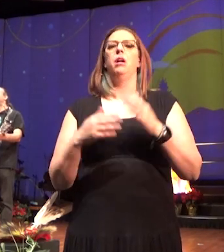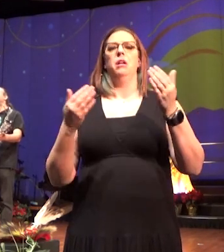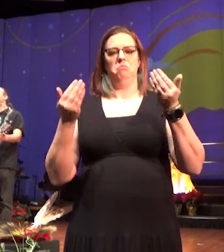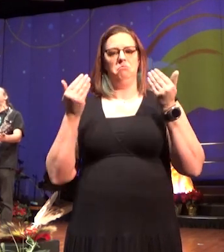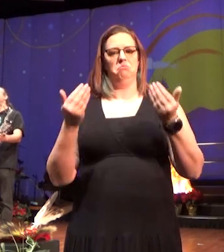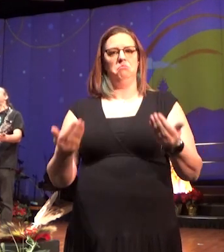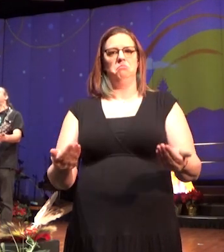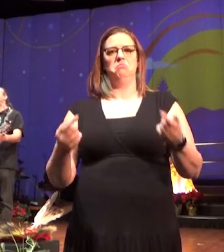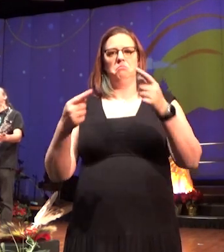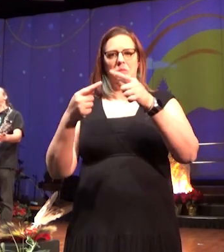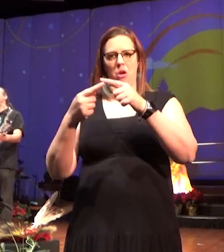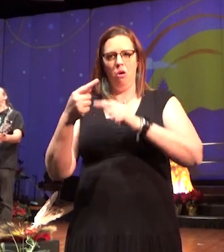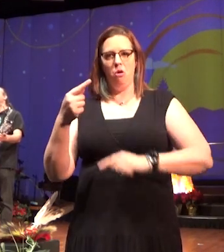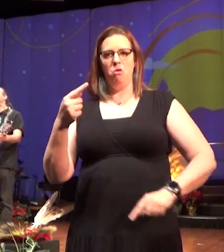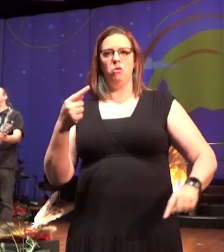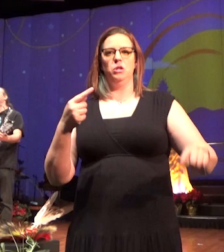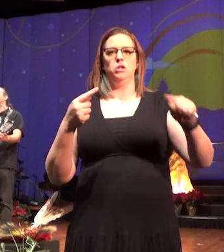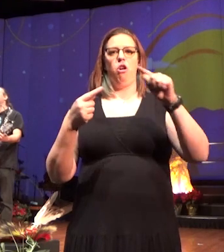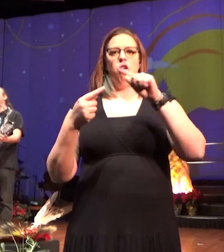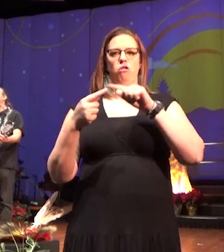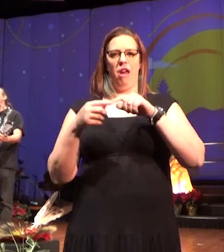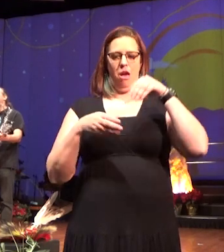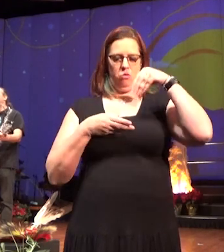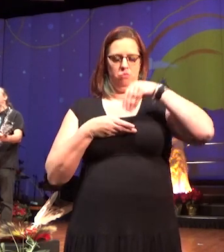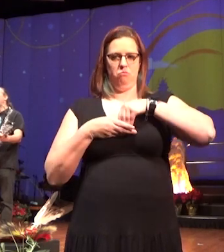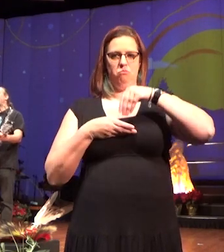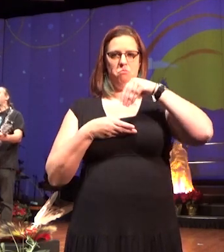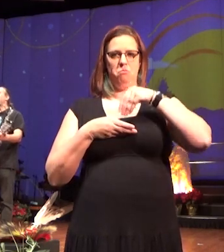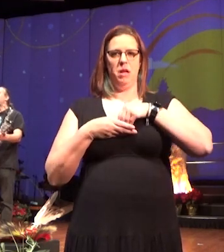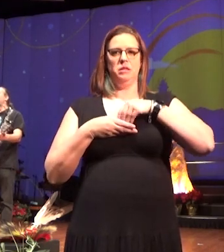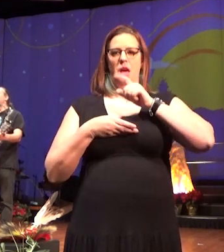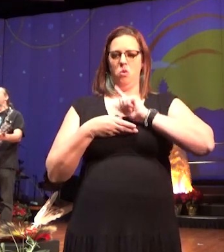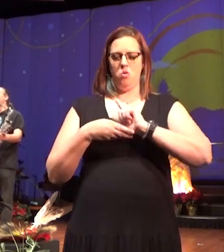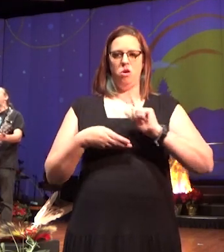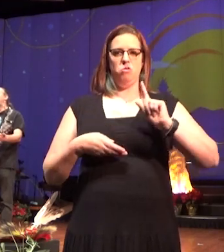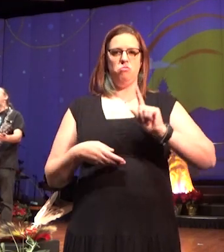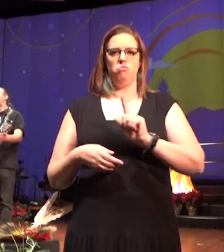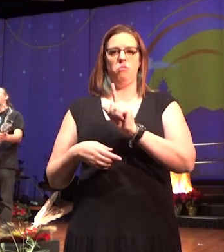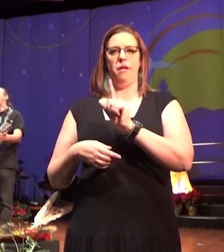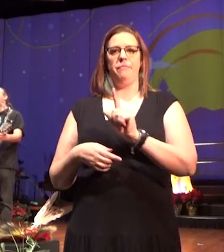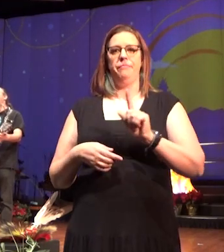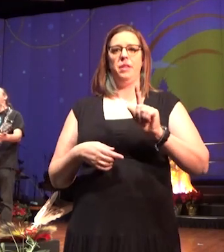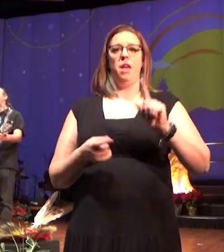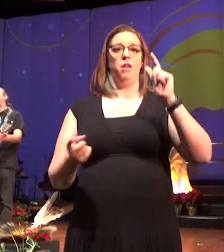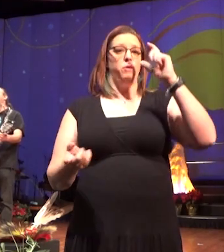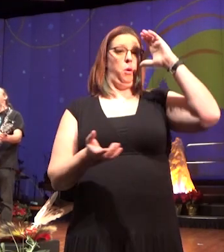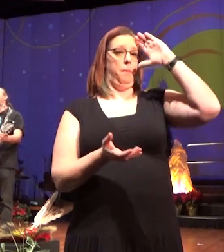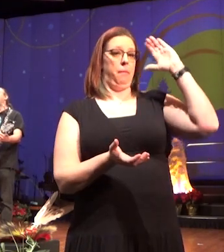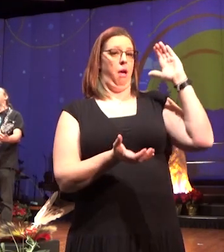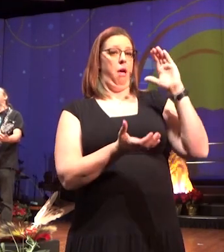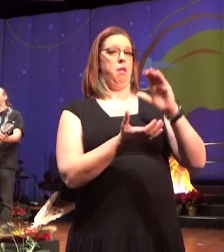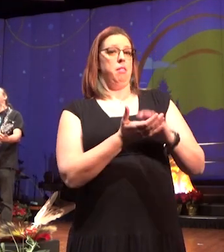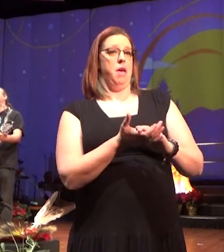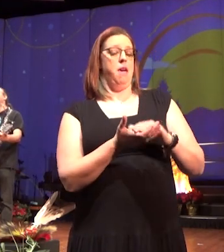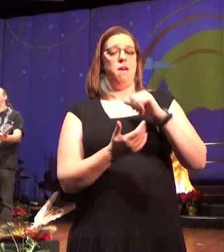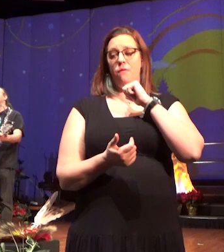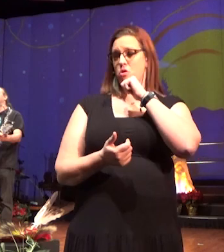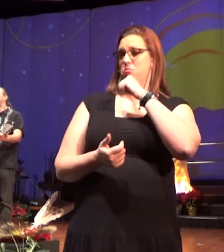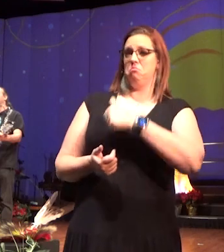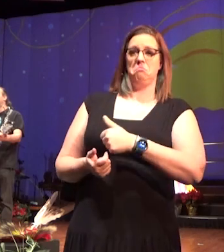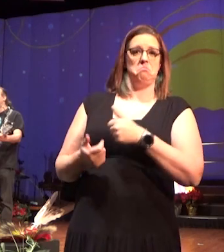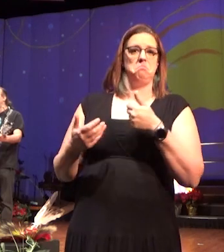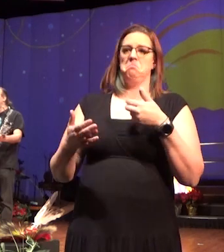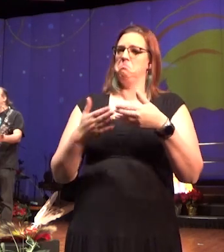you wherever you go. Whether you believe it, and even if